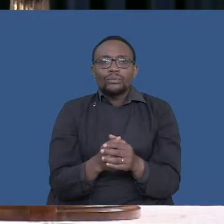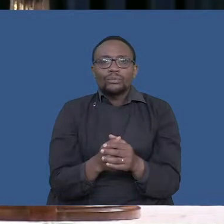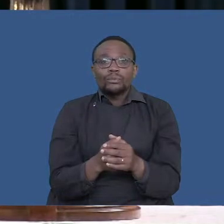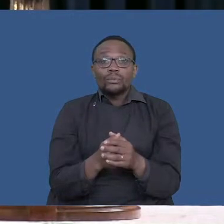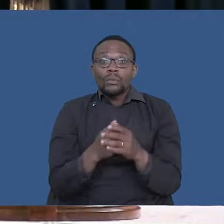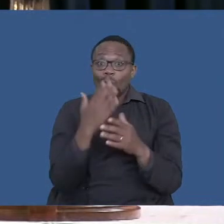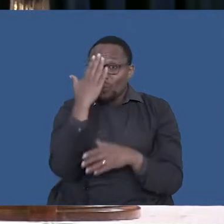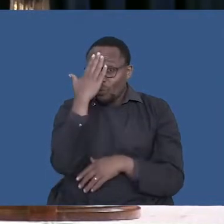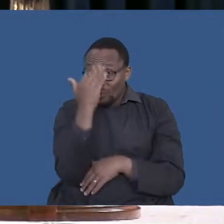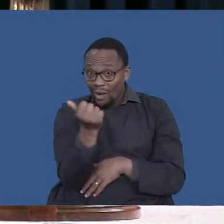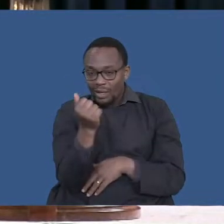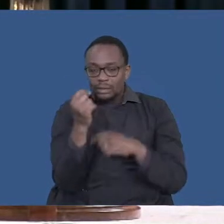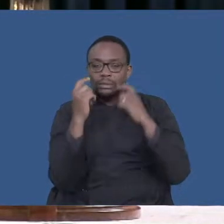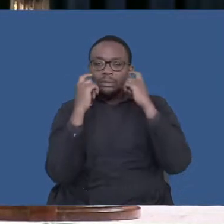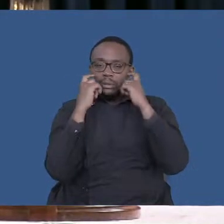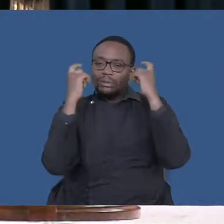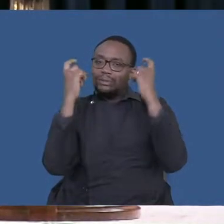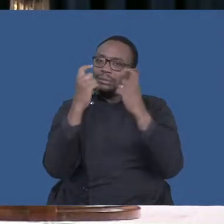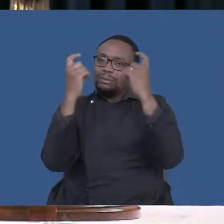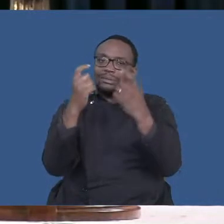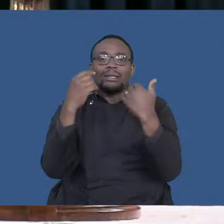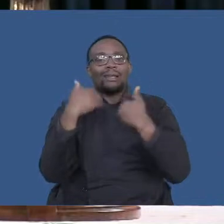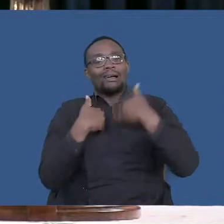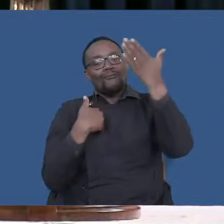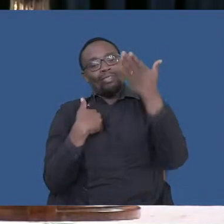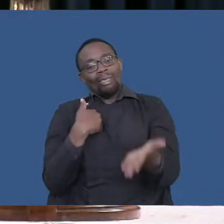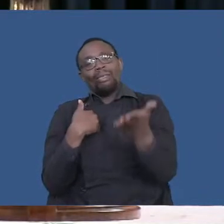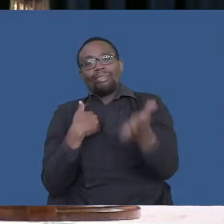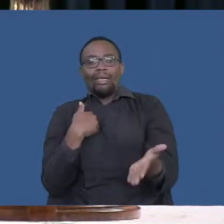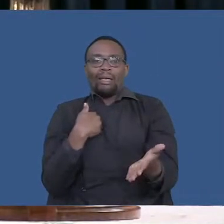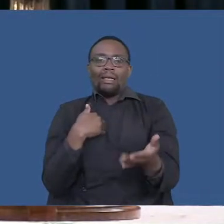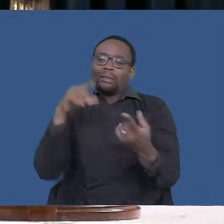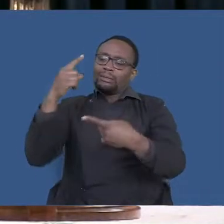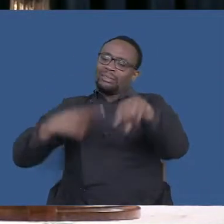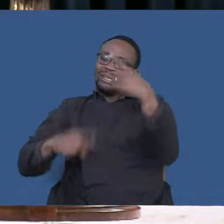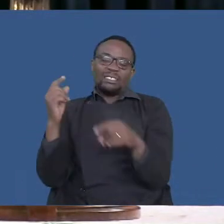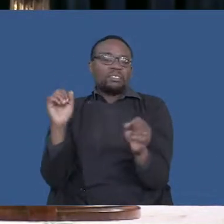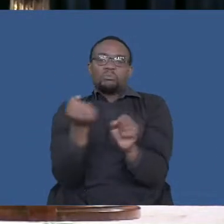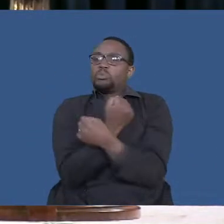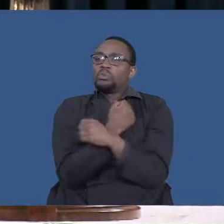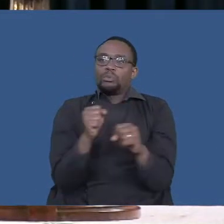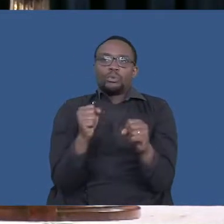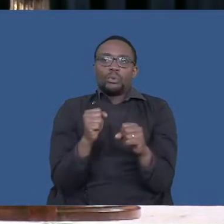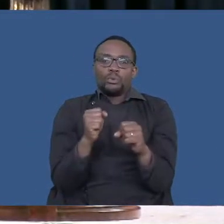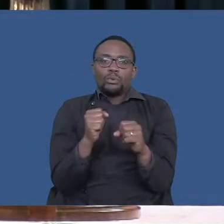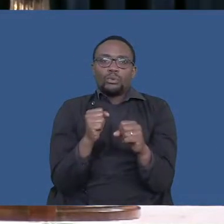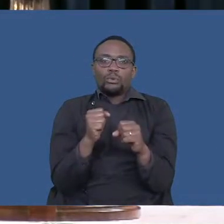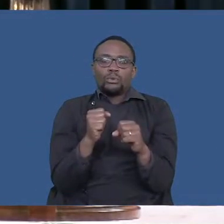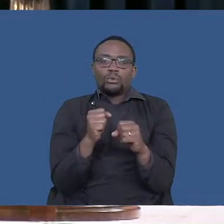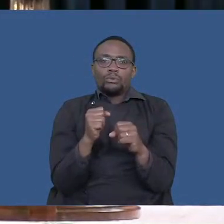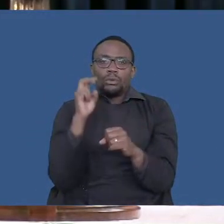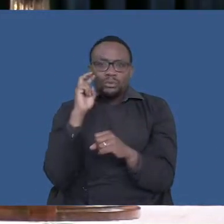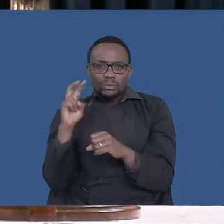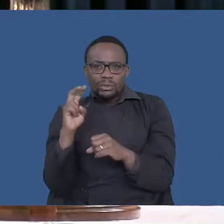Sin was in the camp, and there was no way they were going to win this battle with sin. Now, there are some certain things I noted